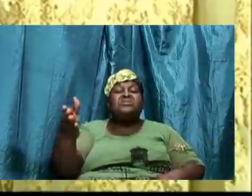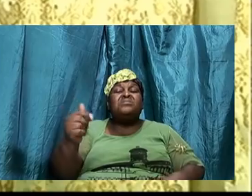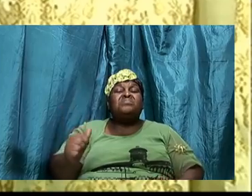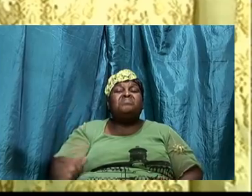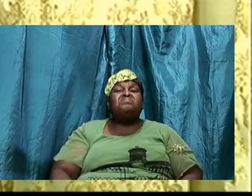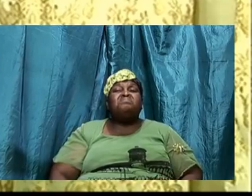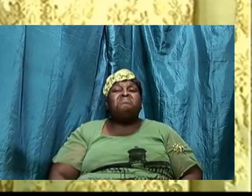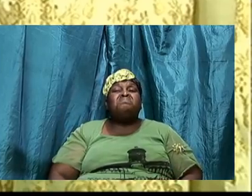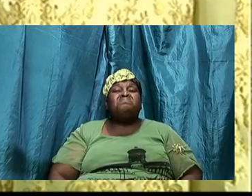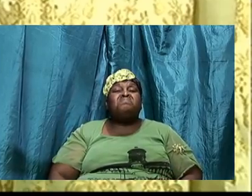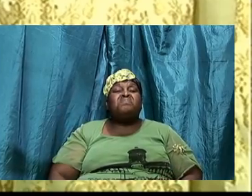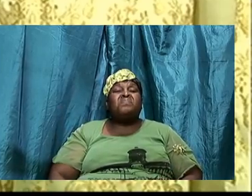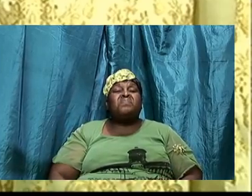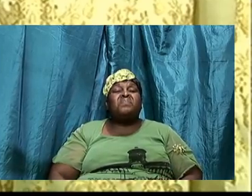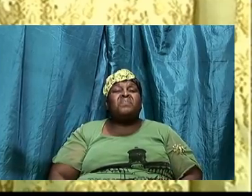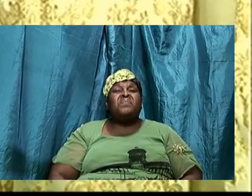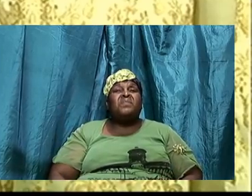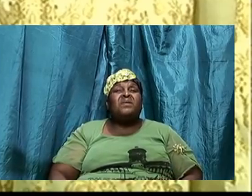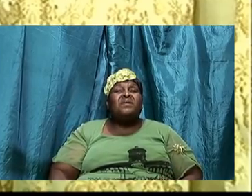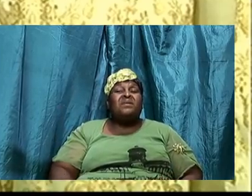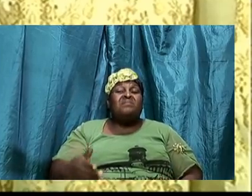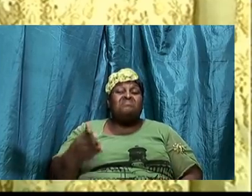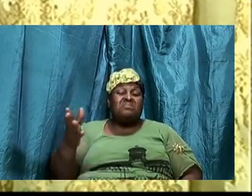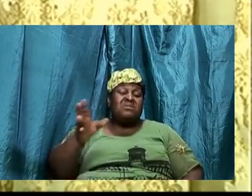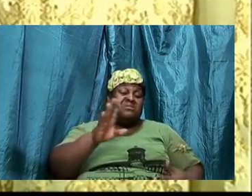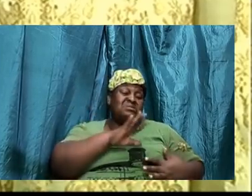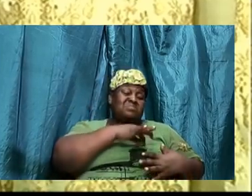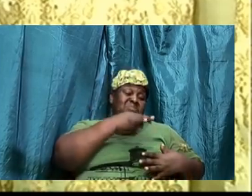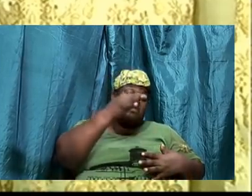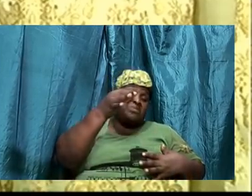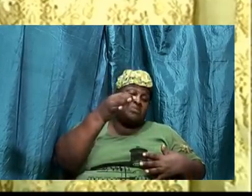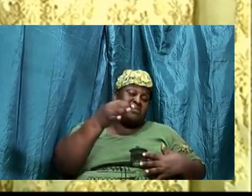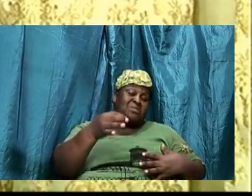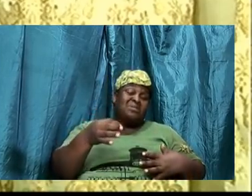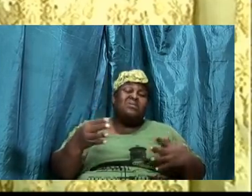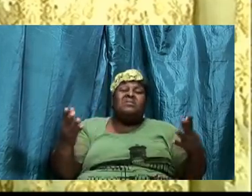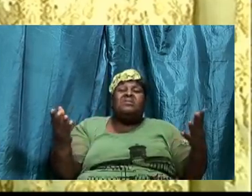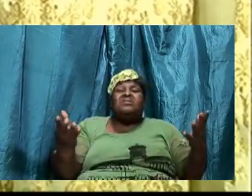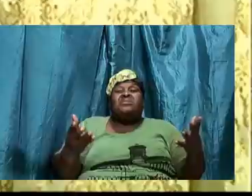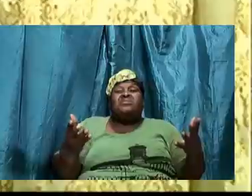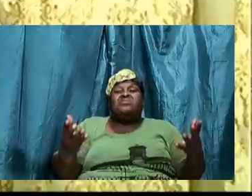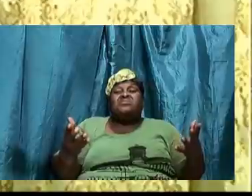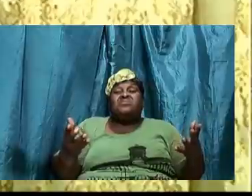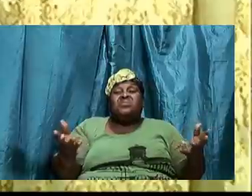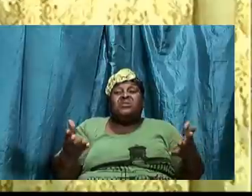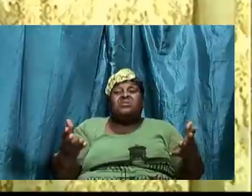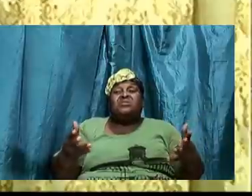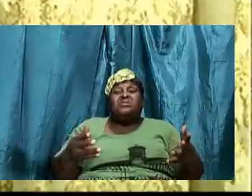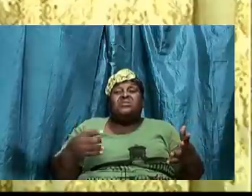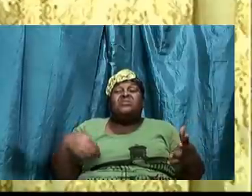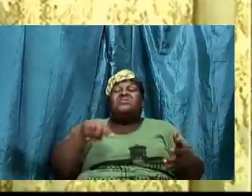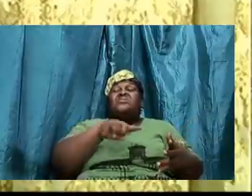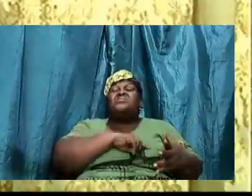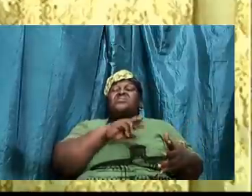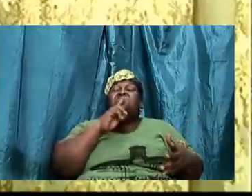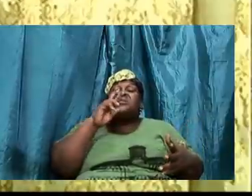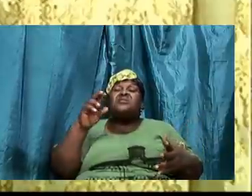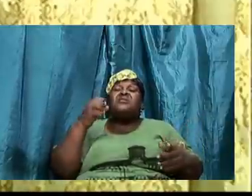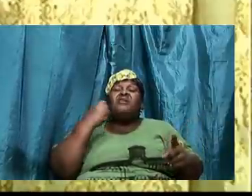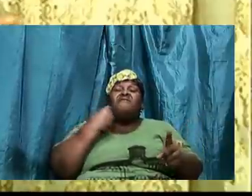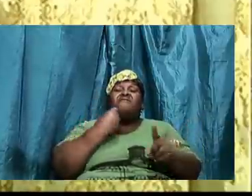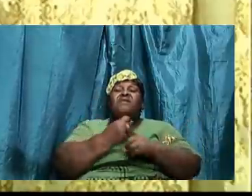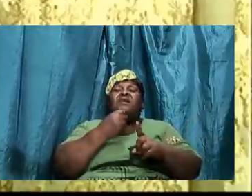And these spirits are what we are up against. So when the apostle now in the book